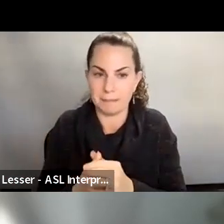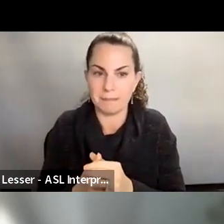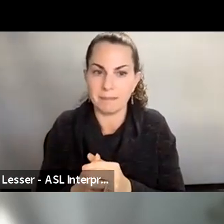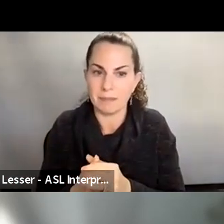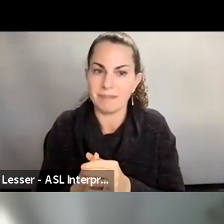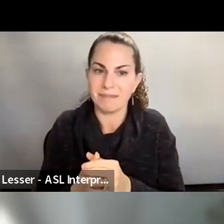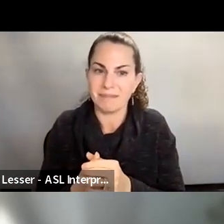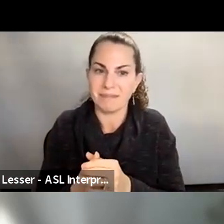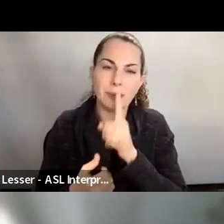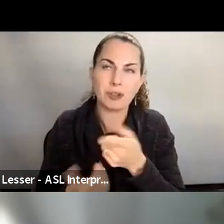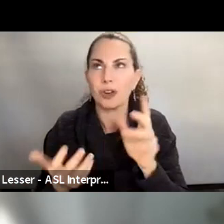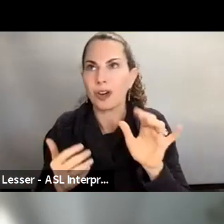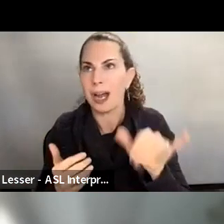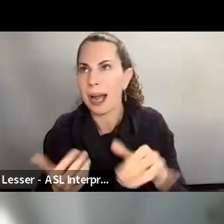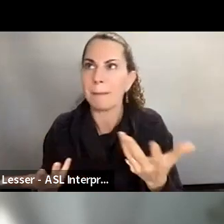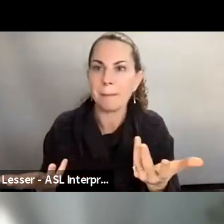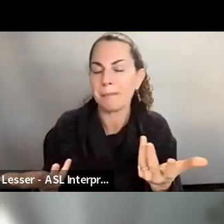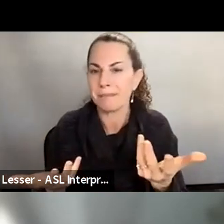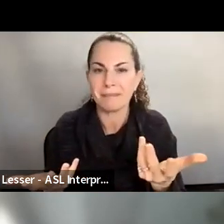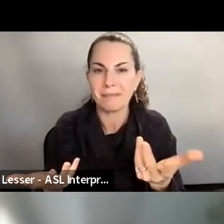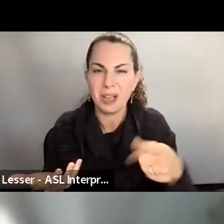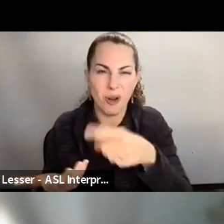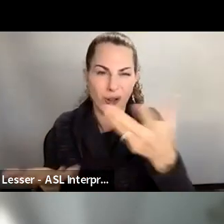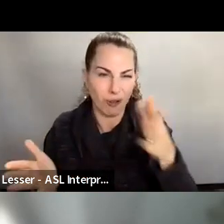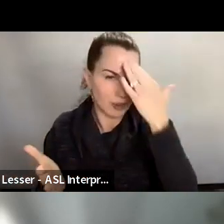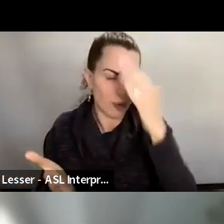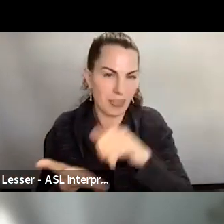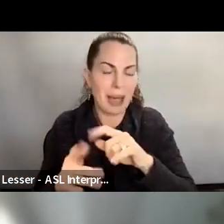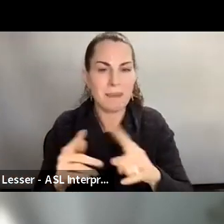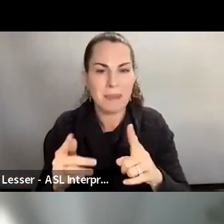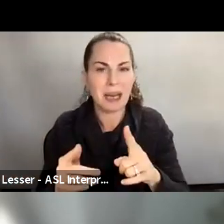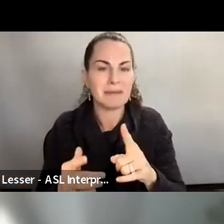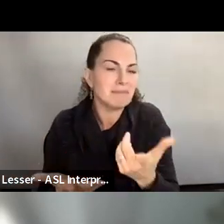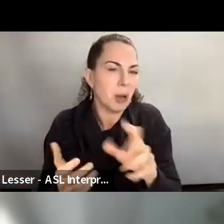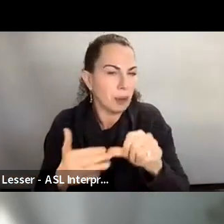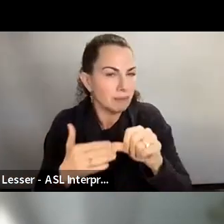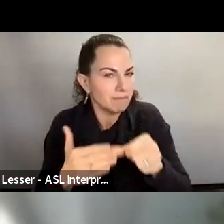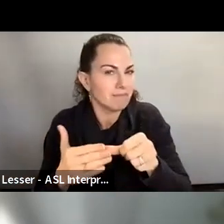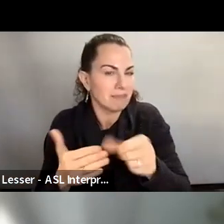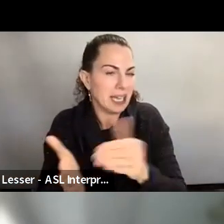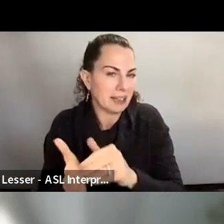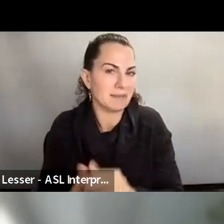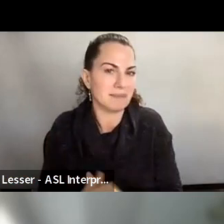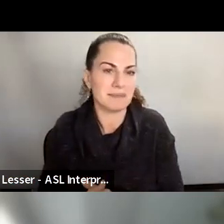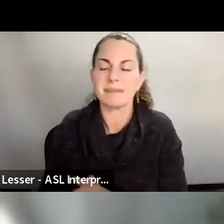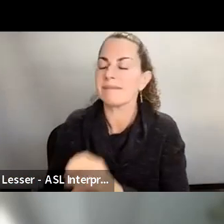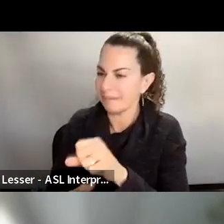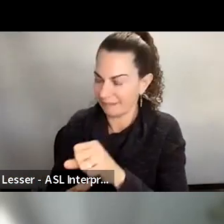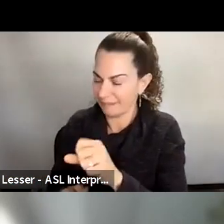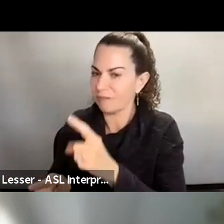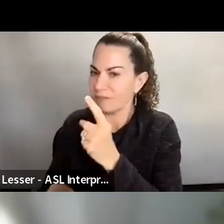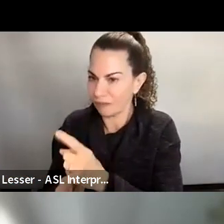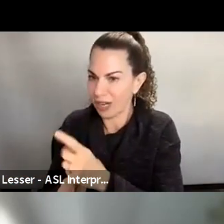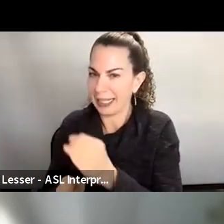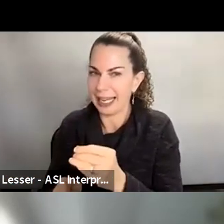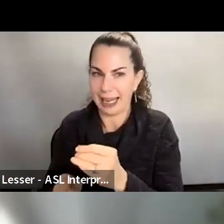sure I'm speaking to the folks that already know that, but it never hurts to underscore. Right, and I think that the definitions you and